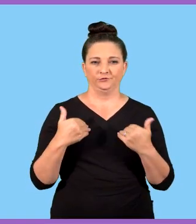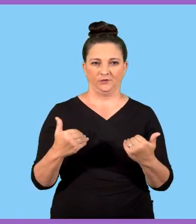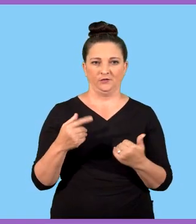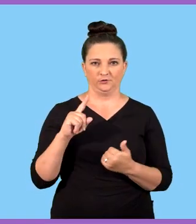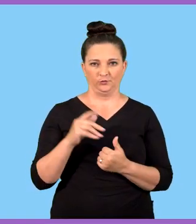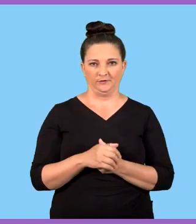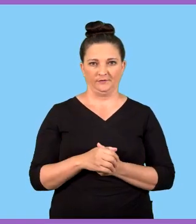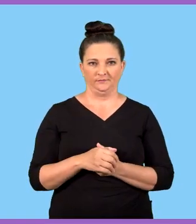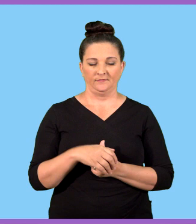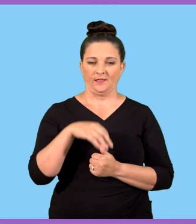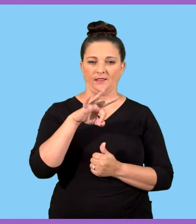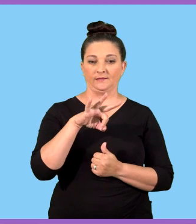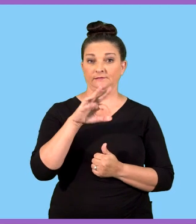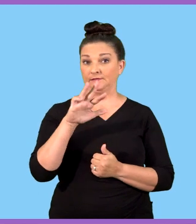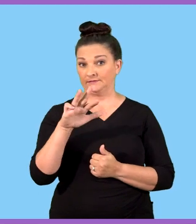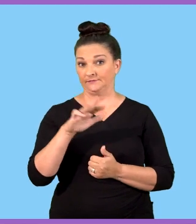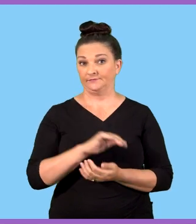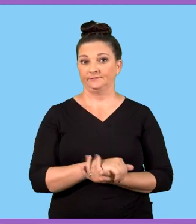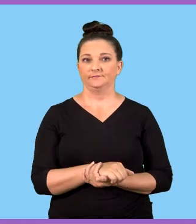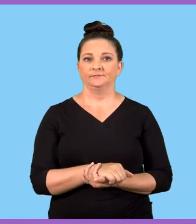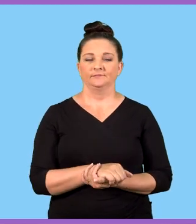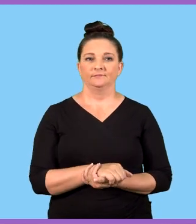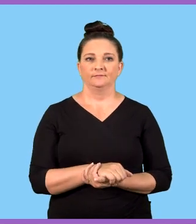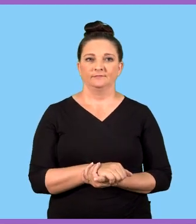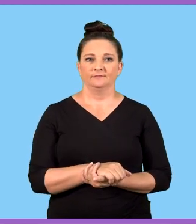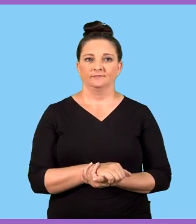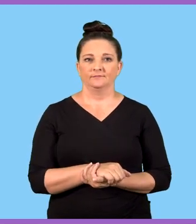we'll start with 39.